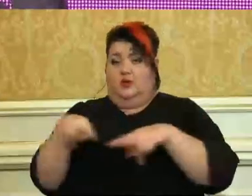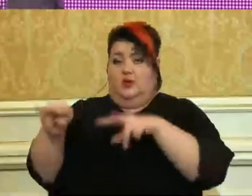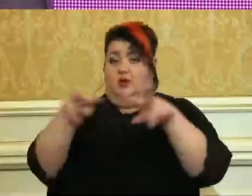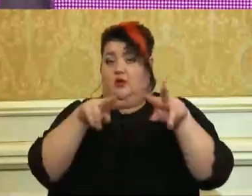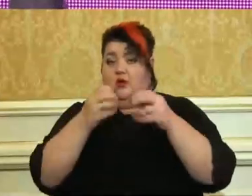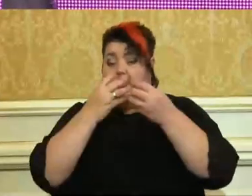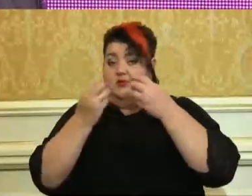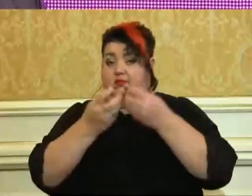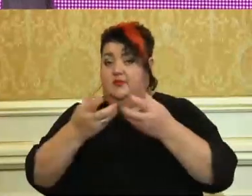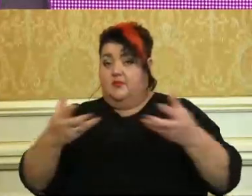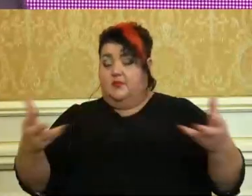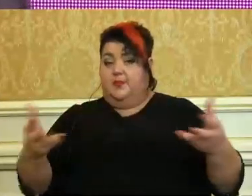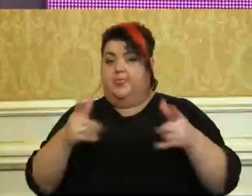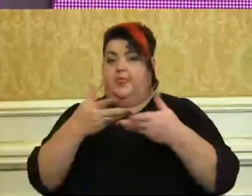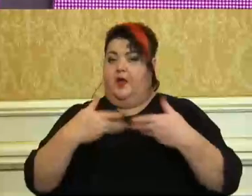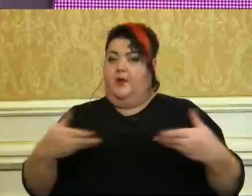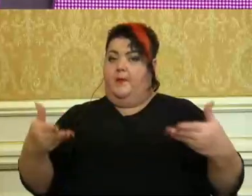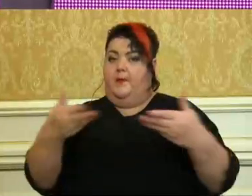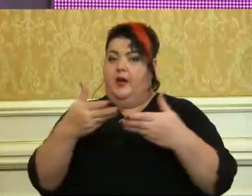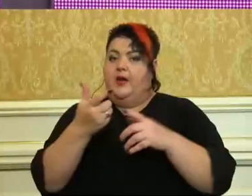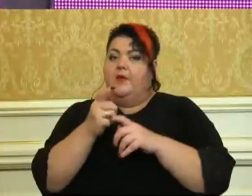We mow that poppy down